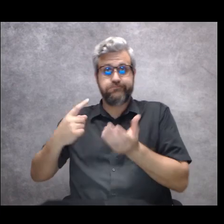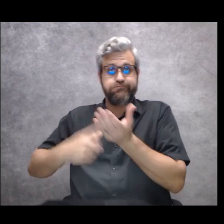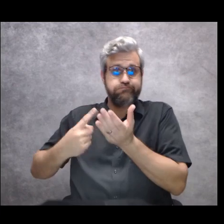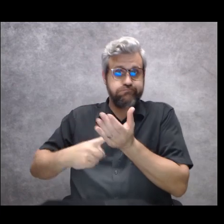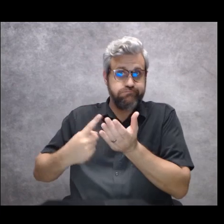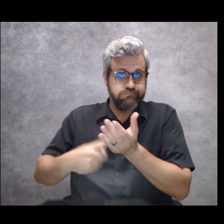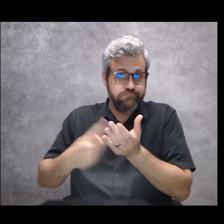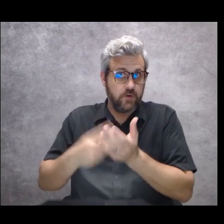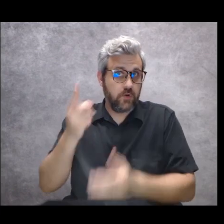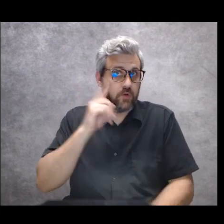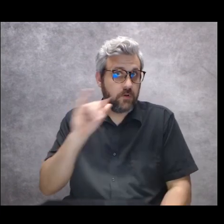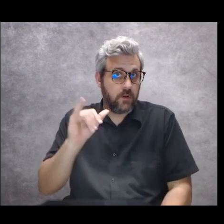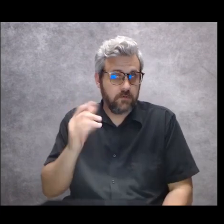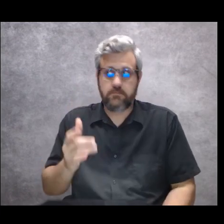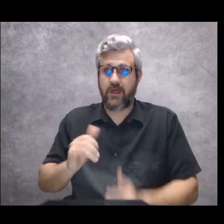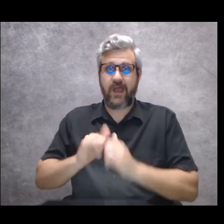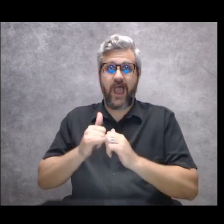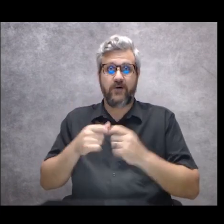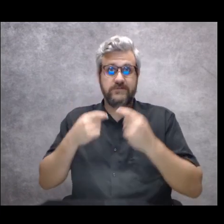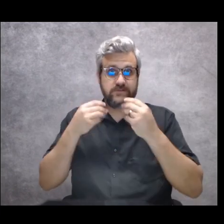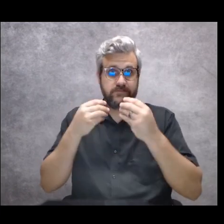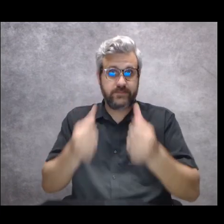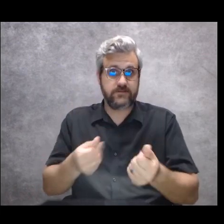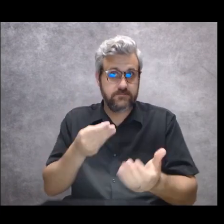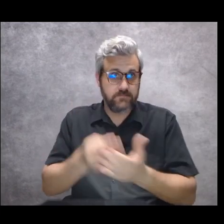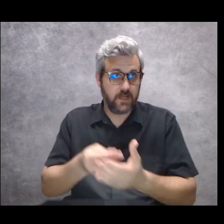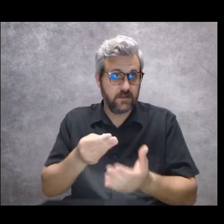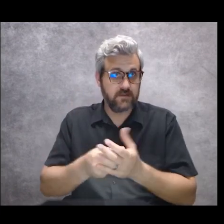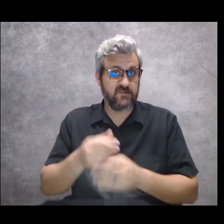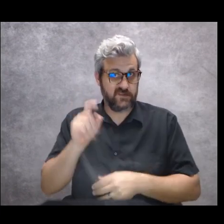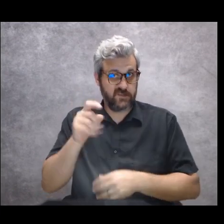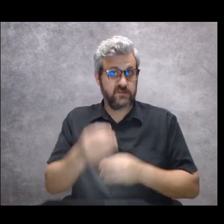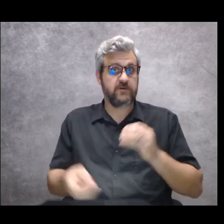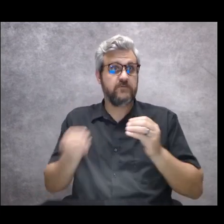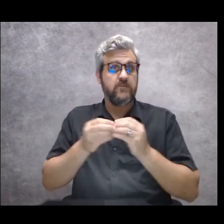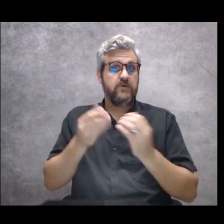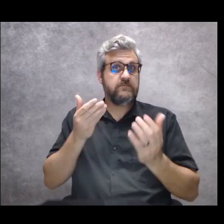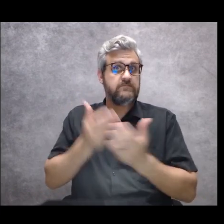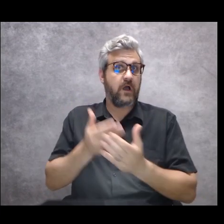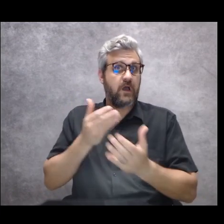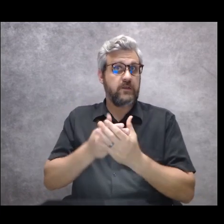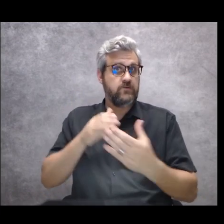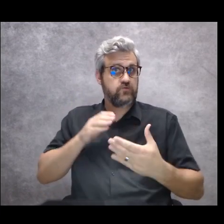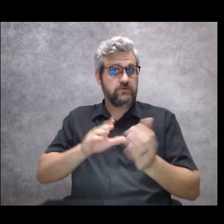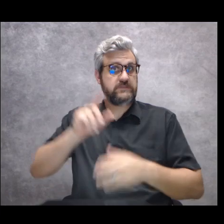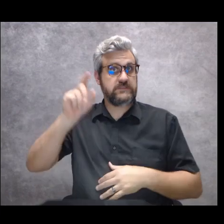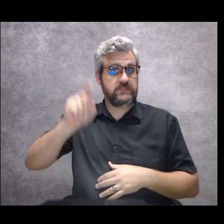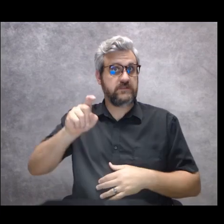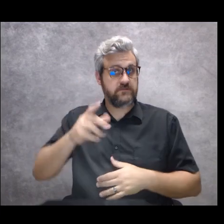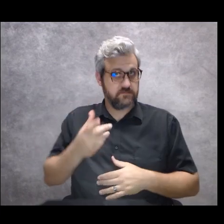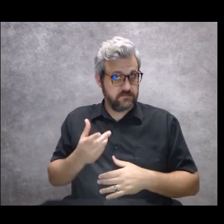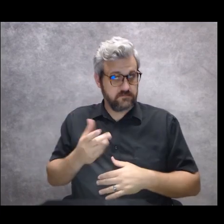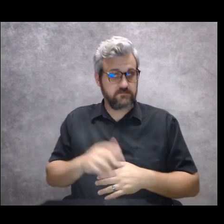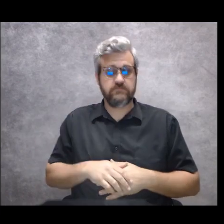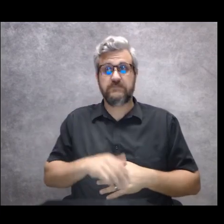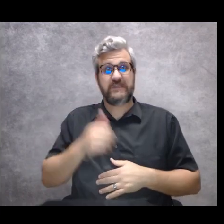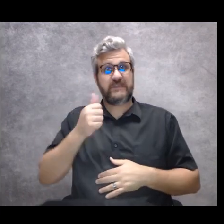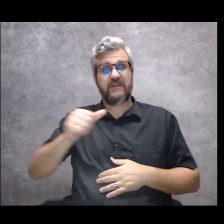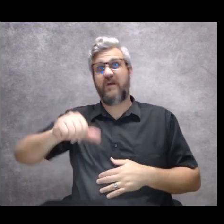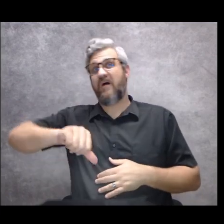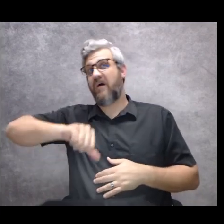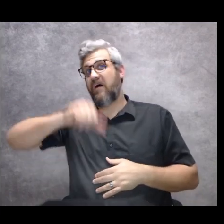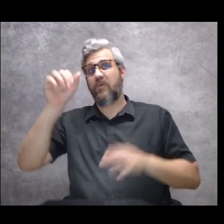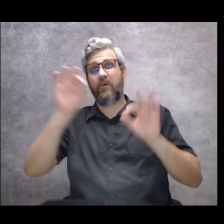other funds needed to address the needs of the program, and any other important topics about cost and